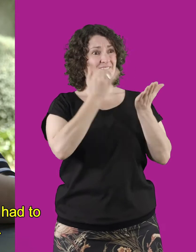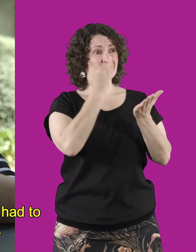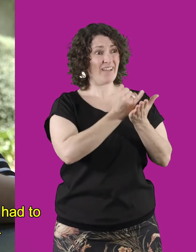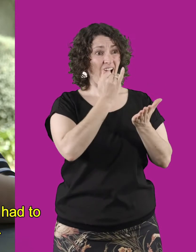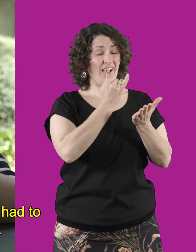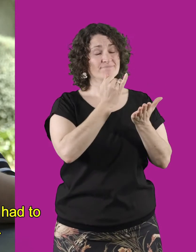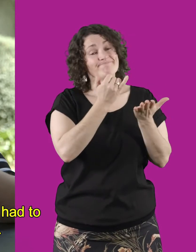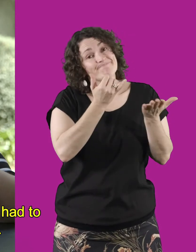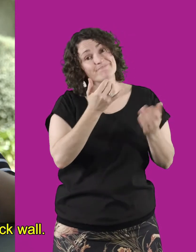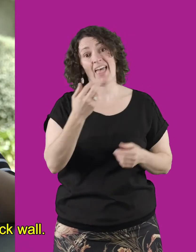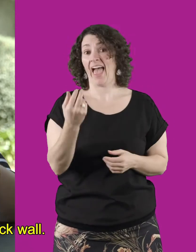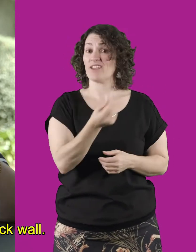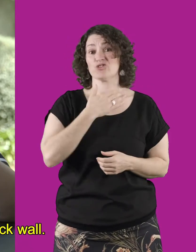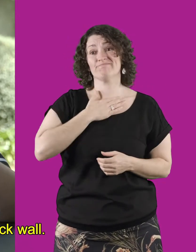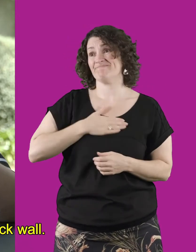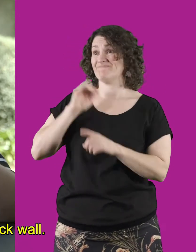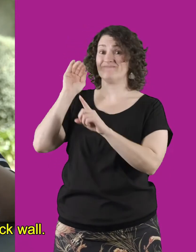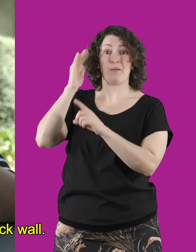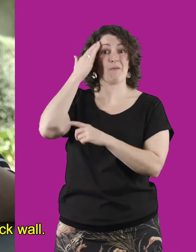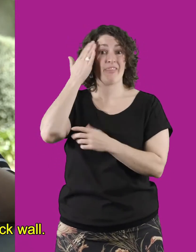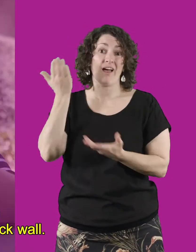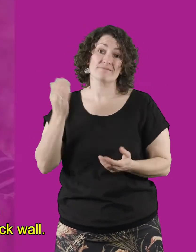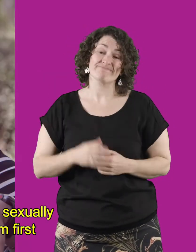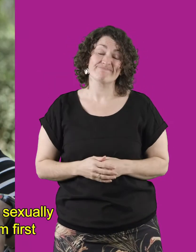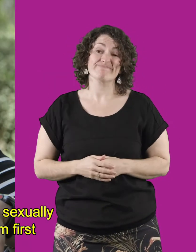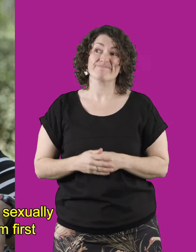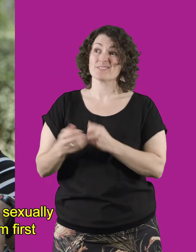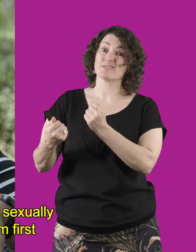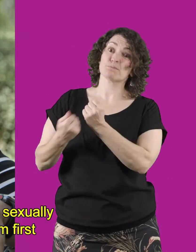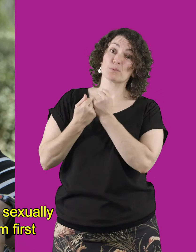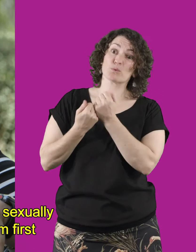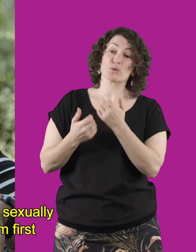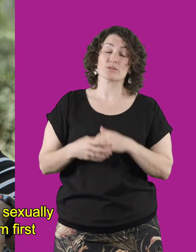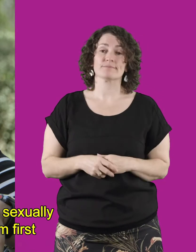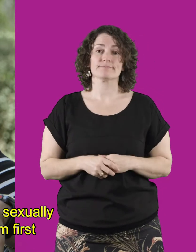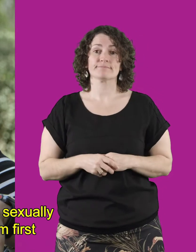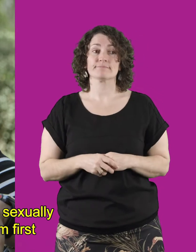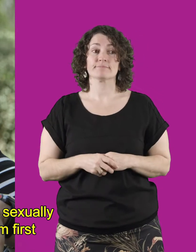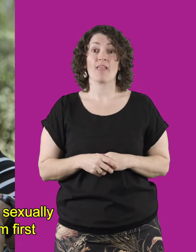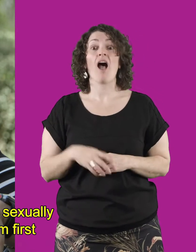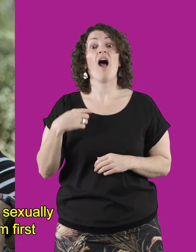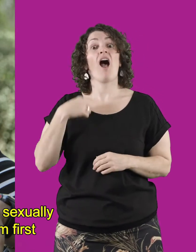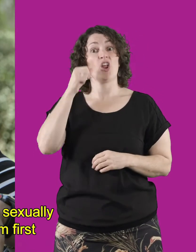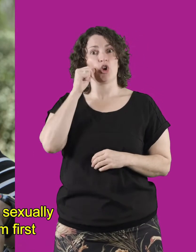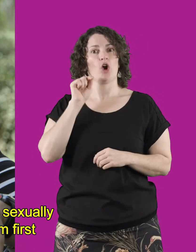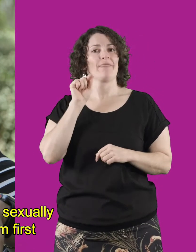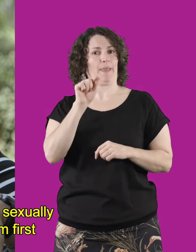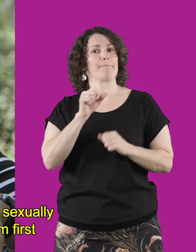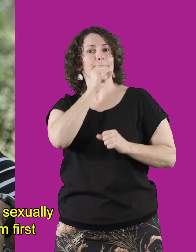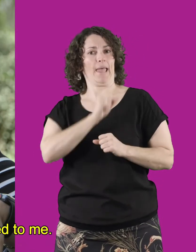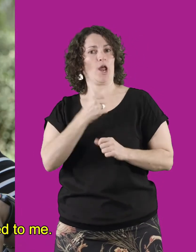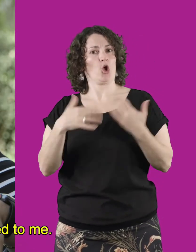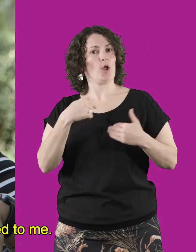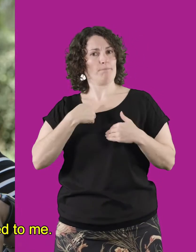because I felt like I was hitting a brick wall. Someone else got sexually assaulted by him